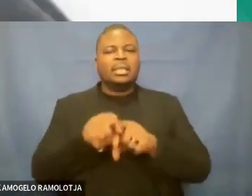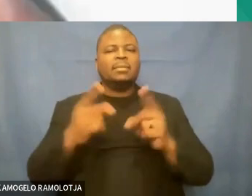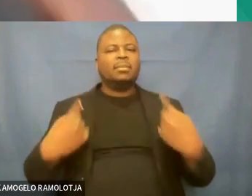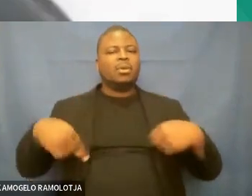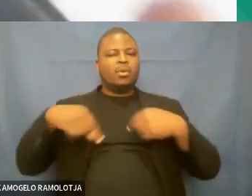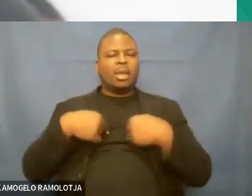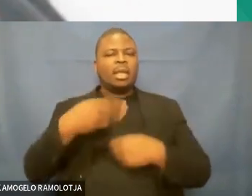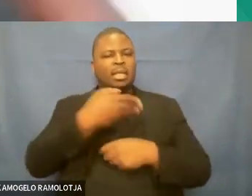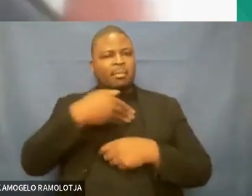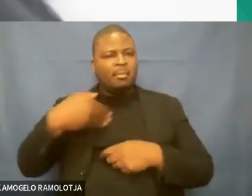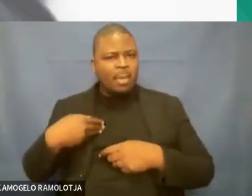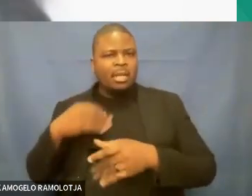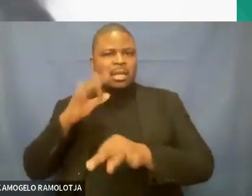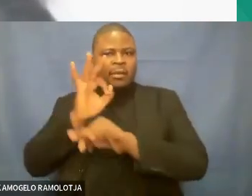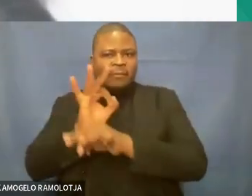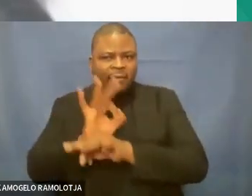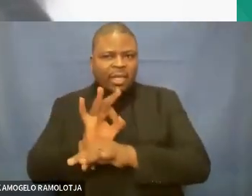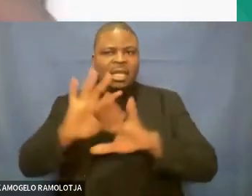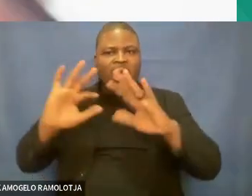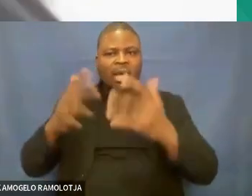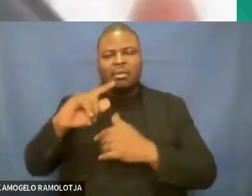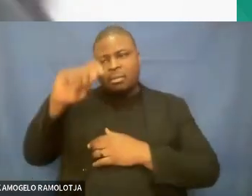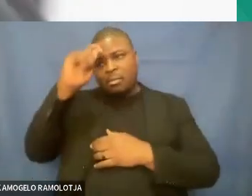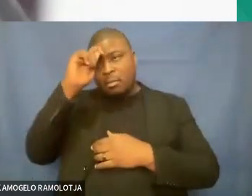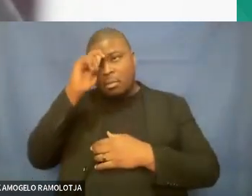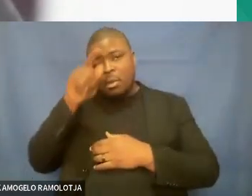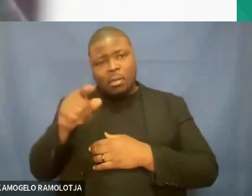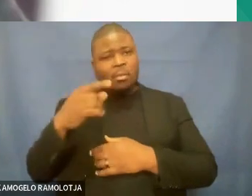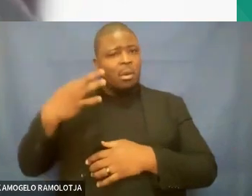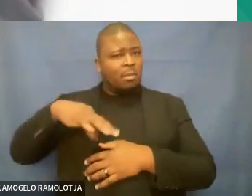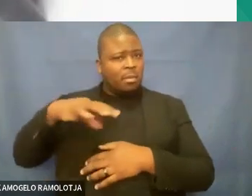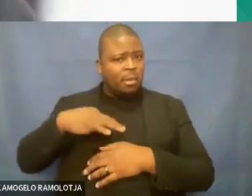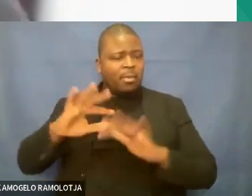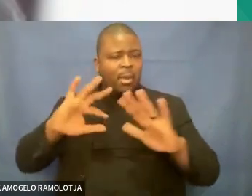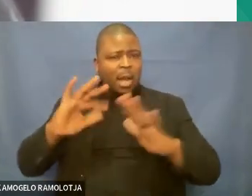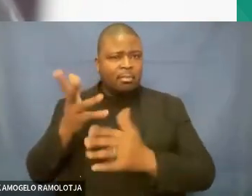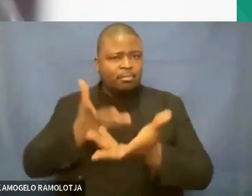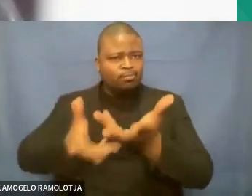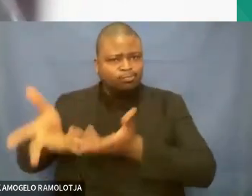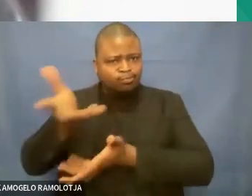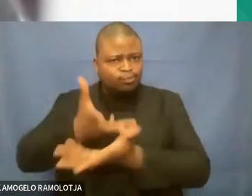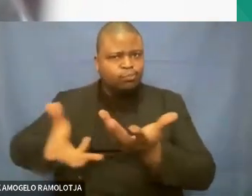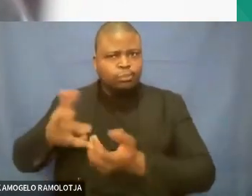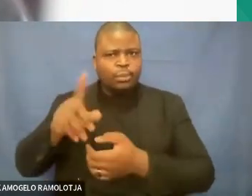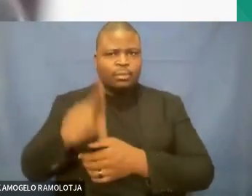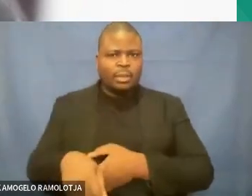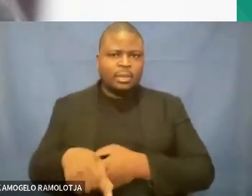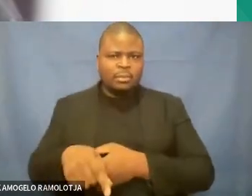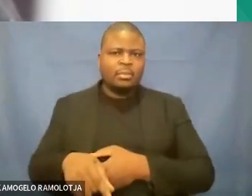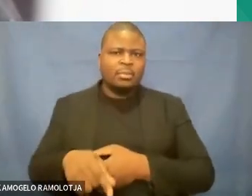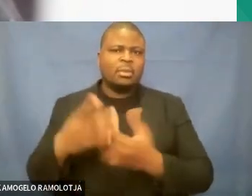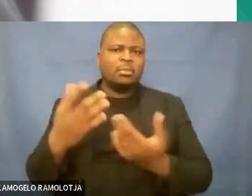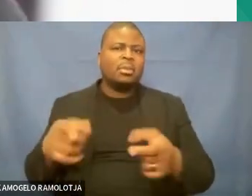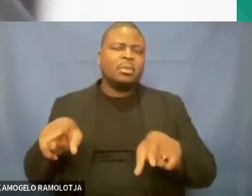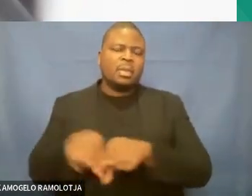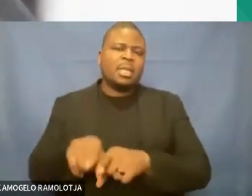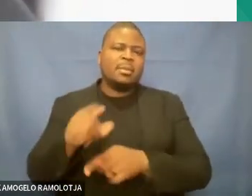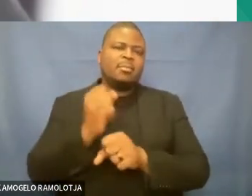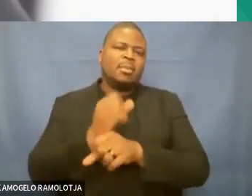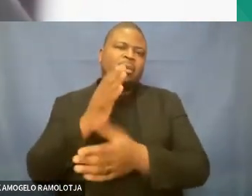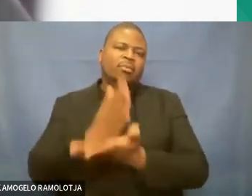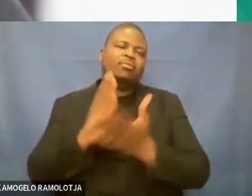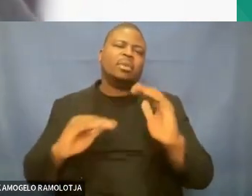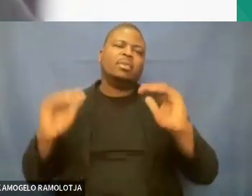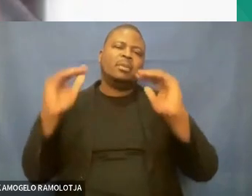how do we engage our boys? How do we engage our girls in a society where we deal with issues of equity as